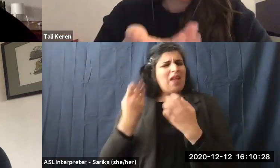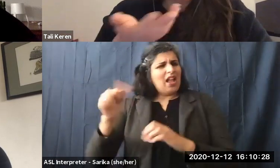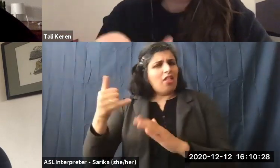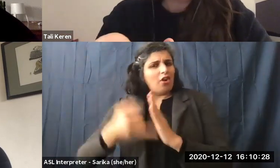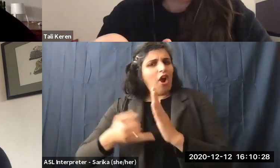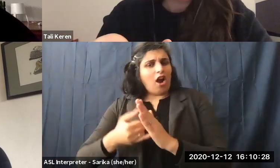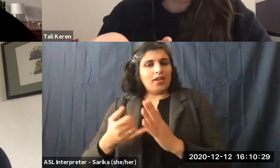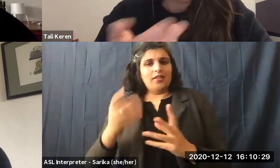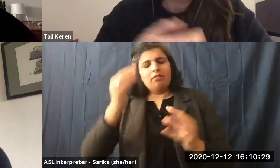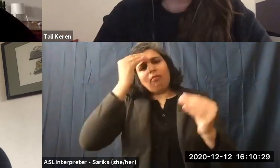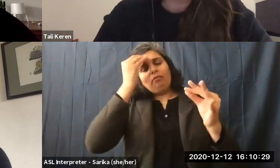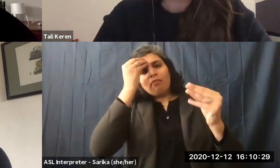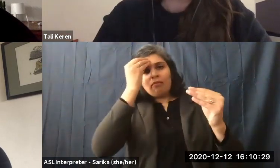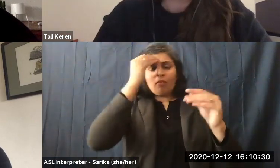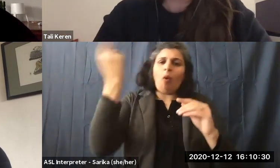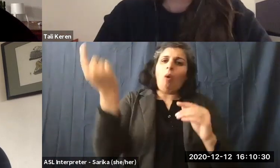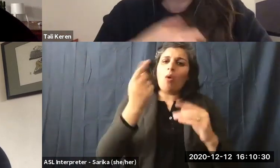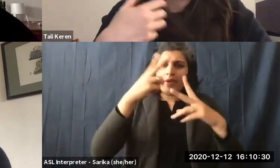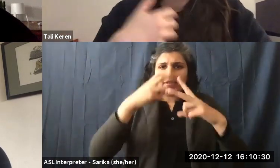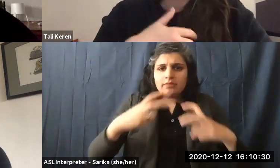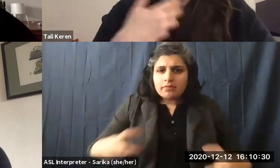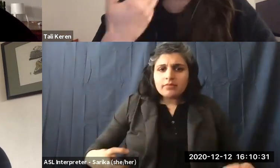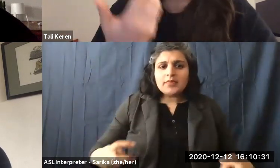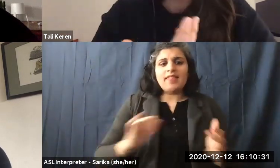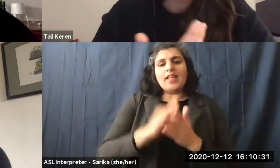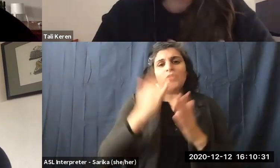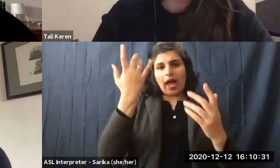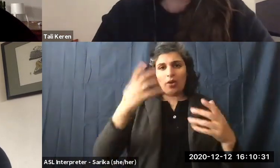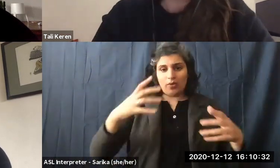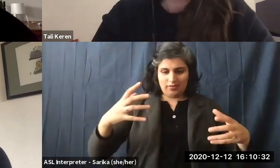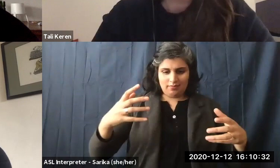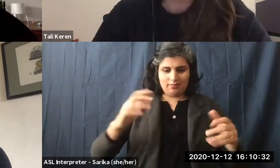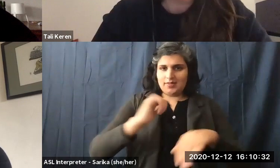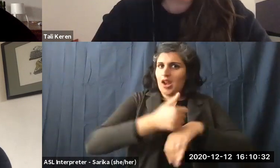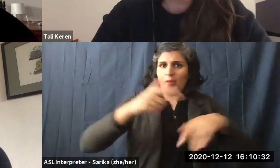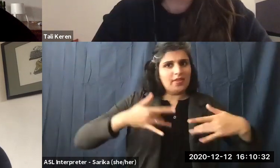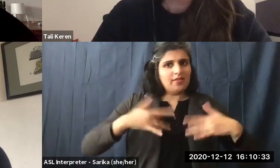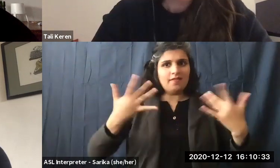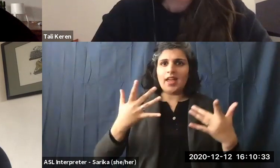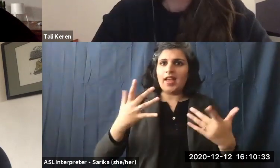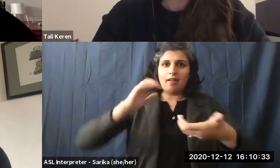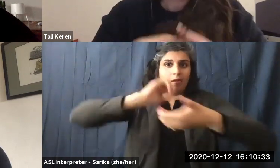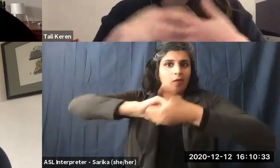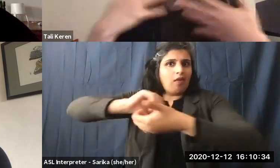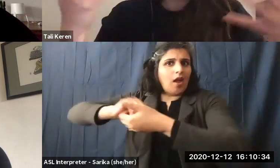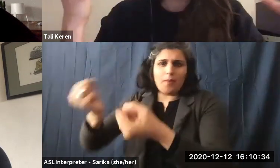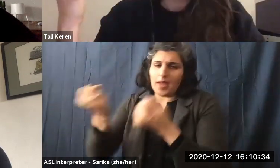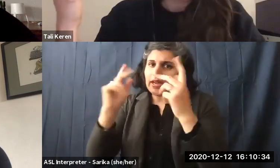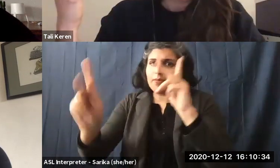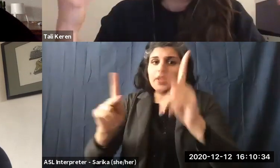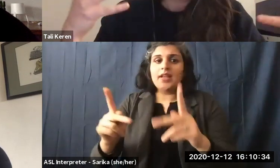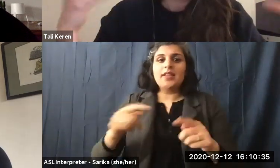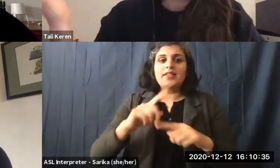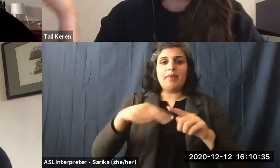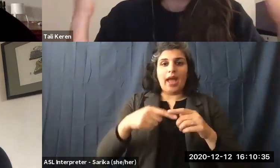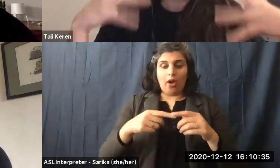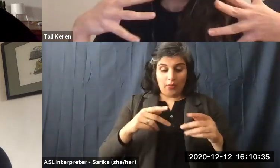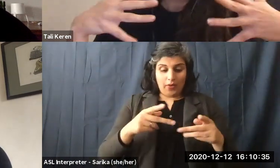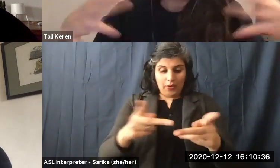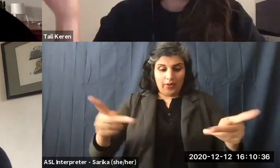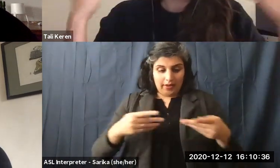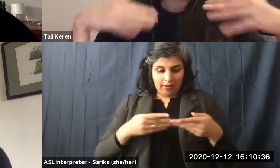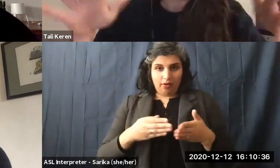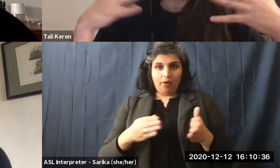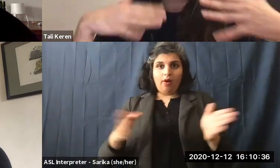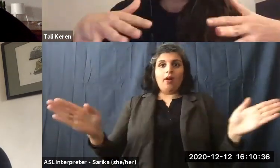the reason we're doing this event and why we're even thinking of working together with many people, because it is about opening space. It's not about